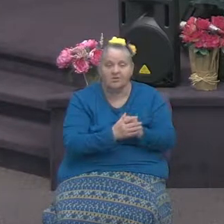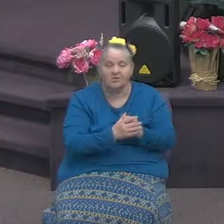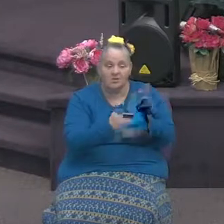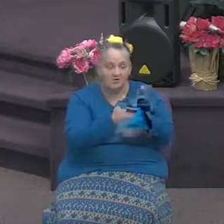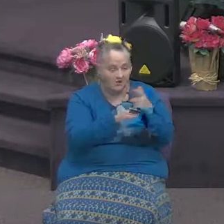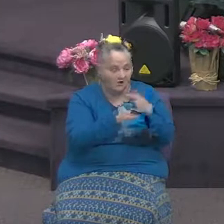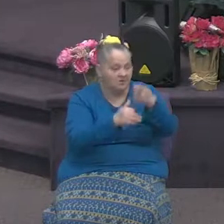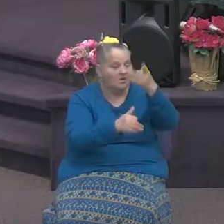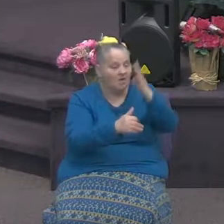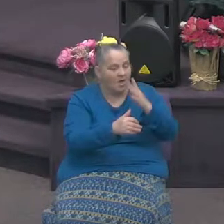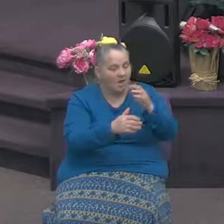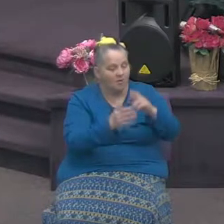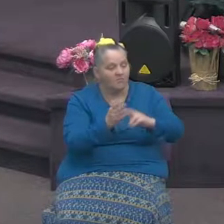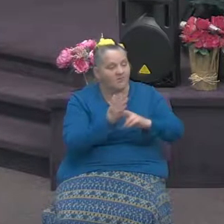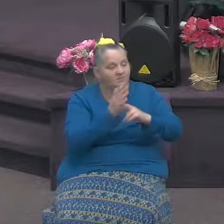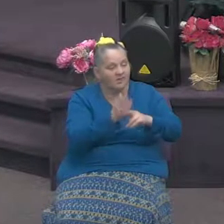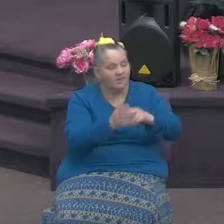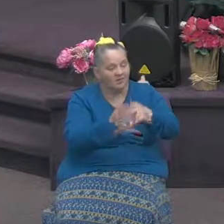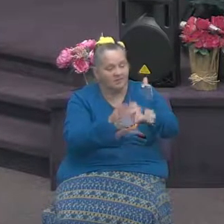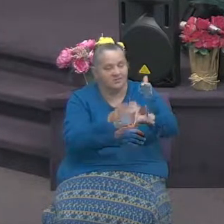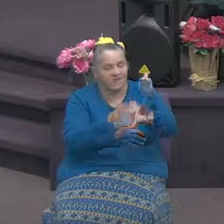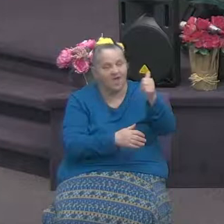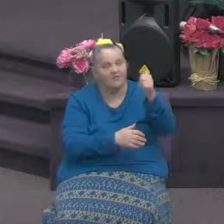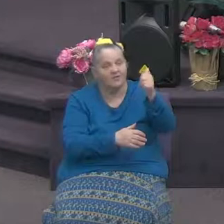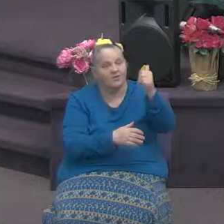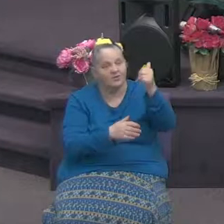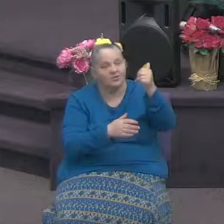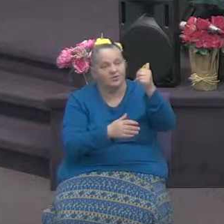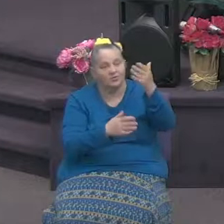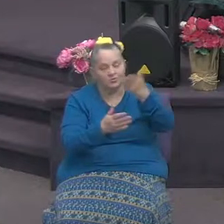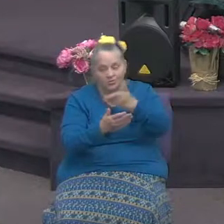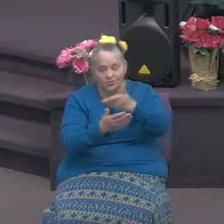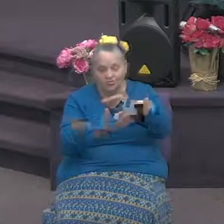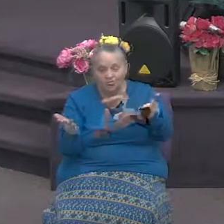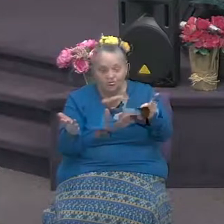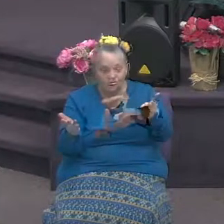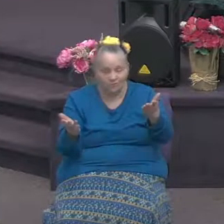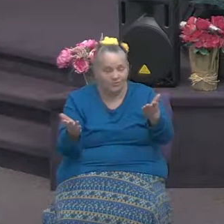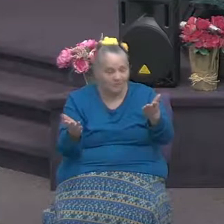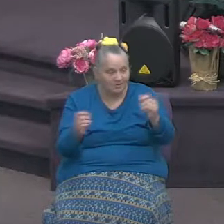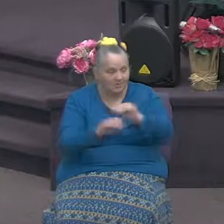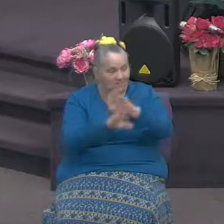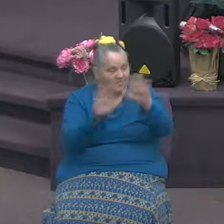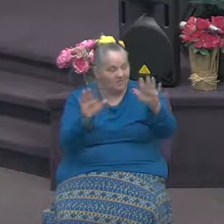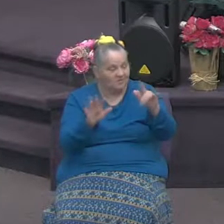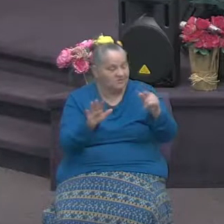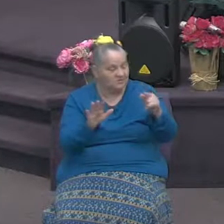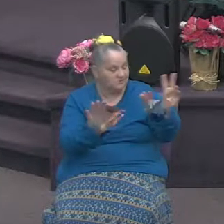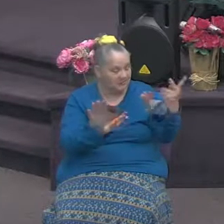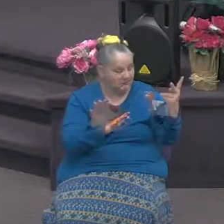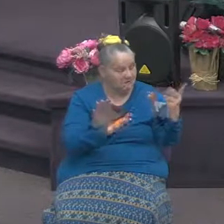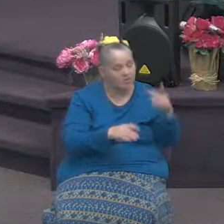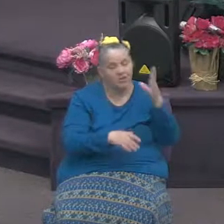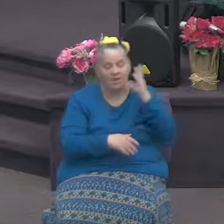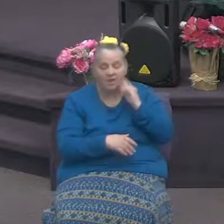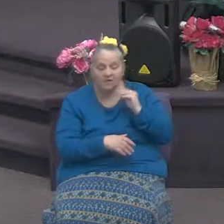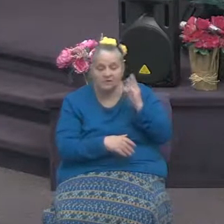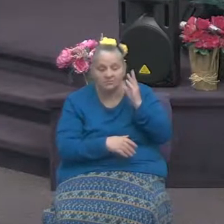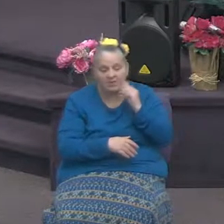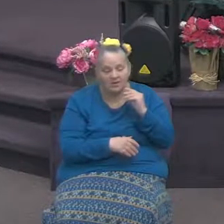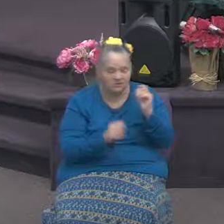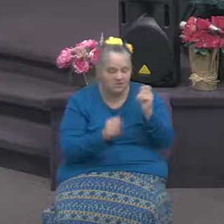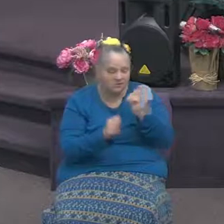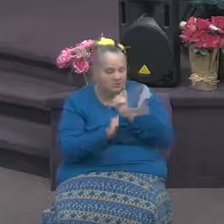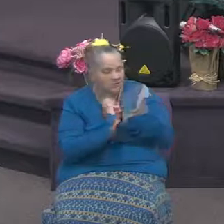is so God can reveal himself to you in detail. The second one is so you can experience